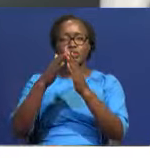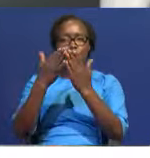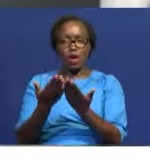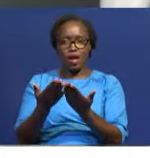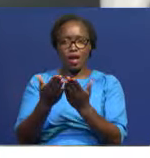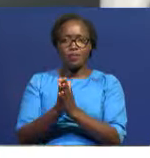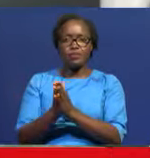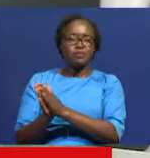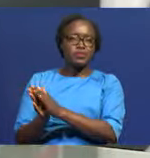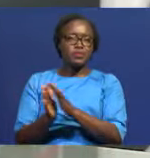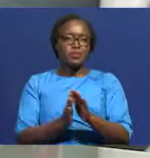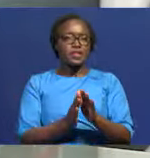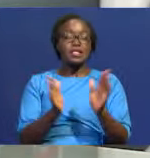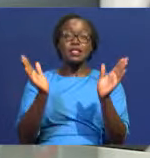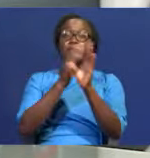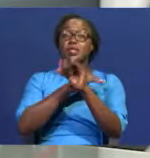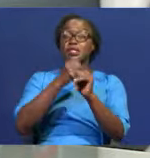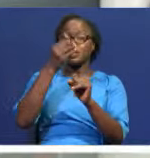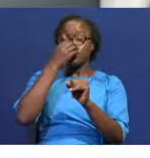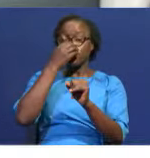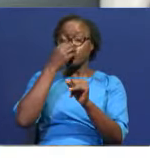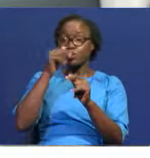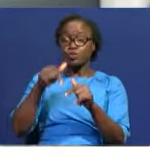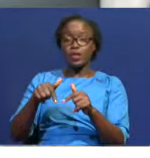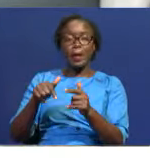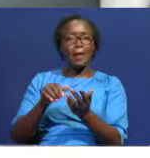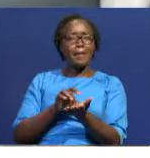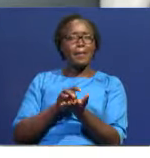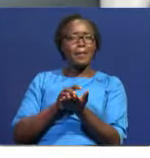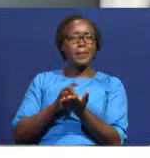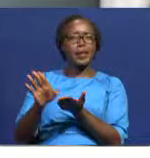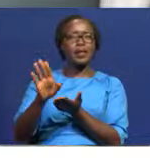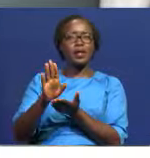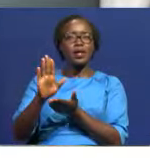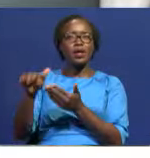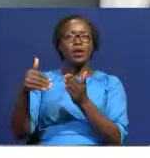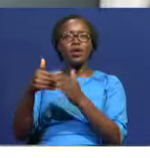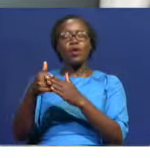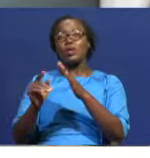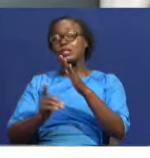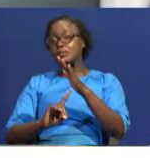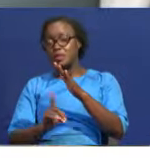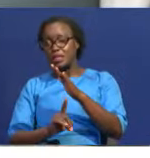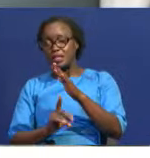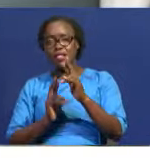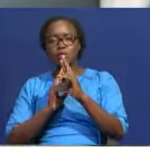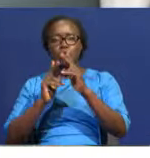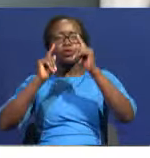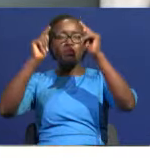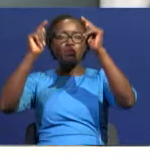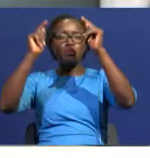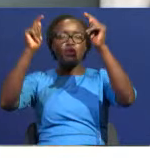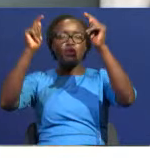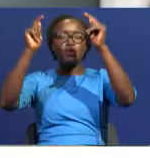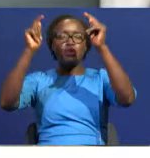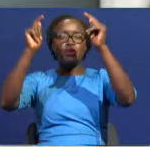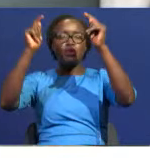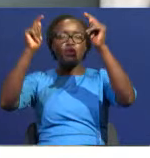Now, President William Ruto has dismissed his entire cabinet in response to protests by young